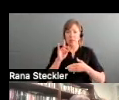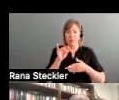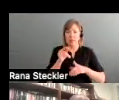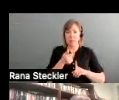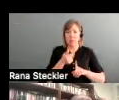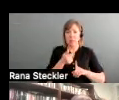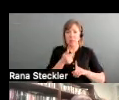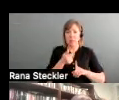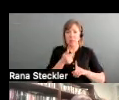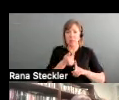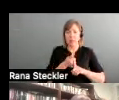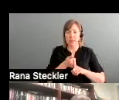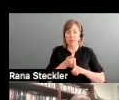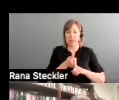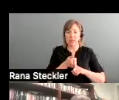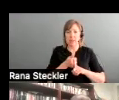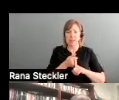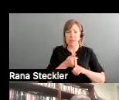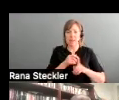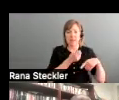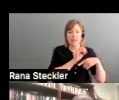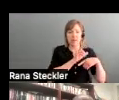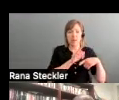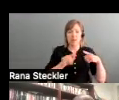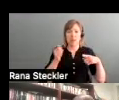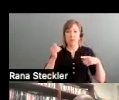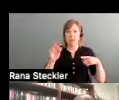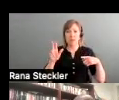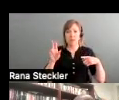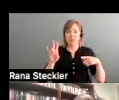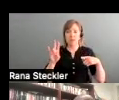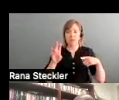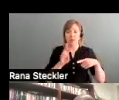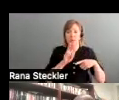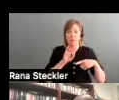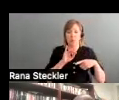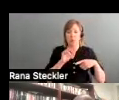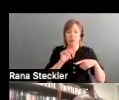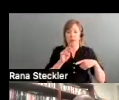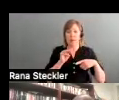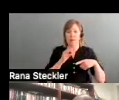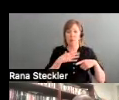Its superintendent from 1903 to 1937,